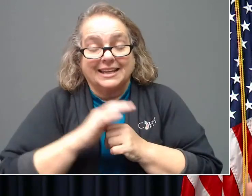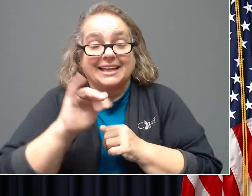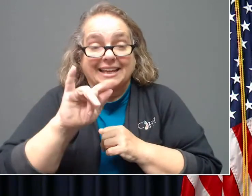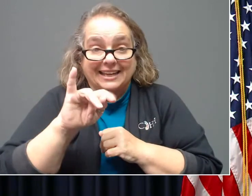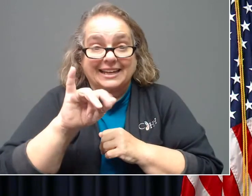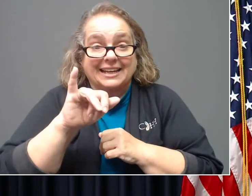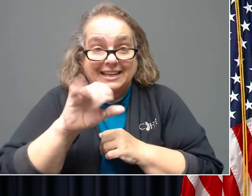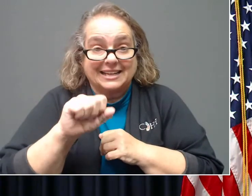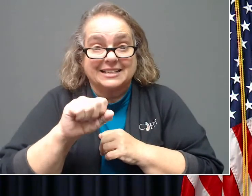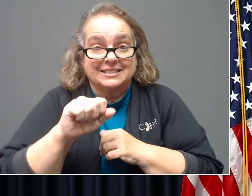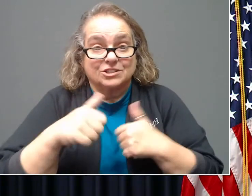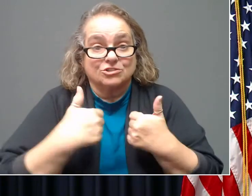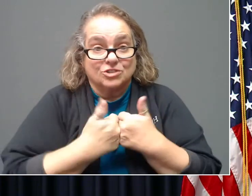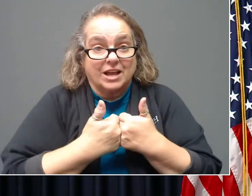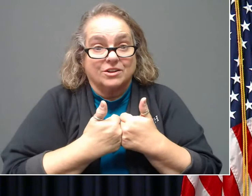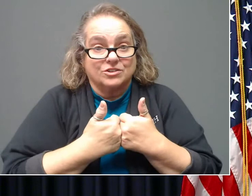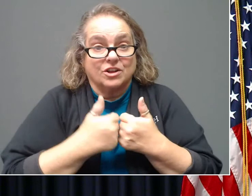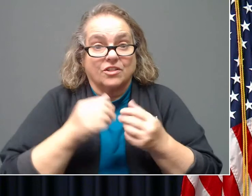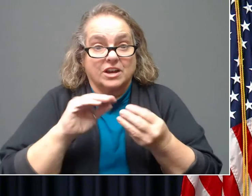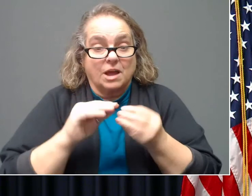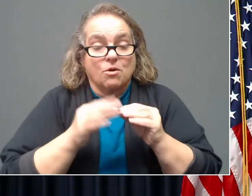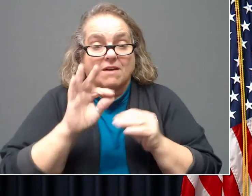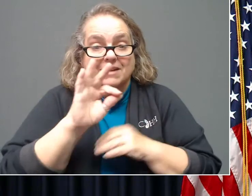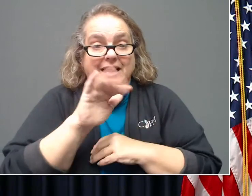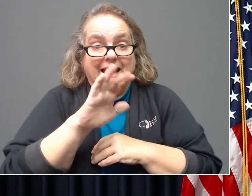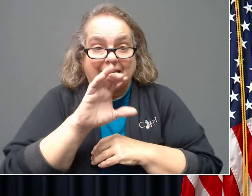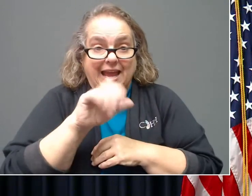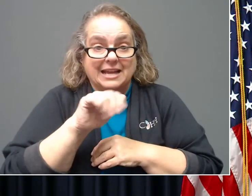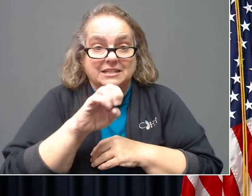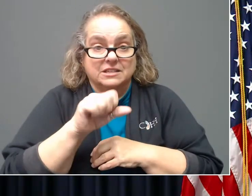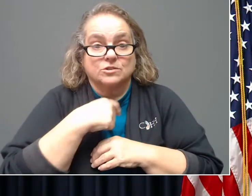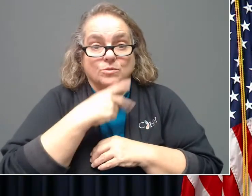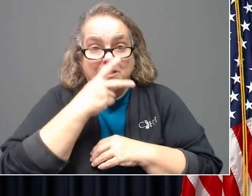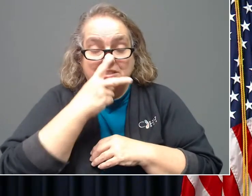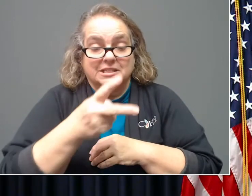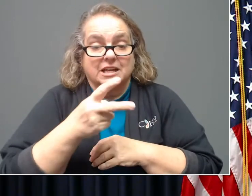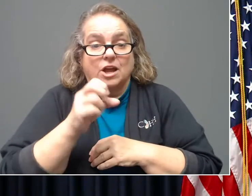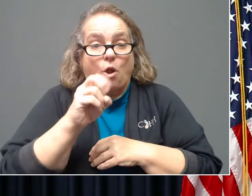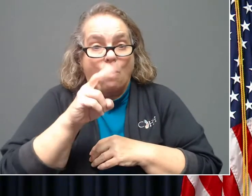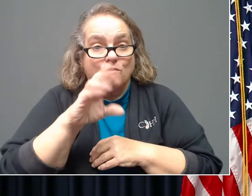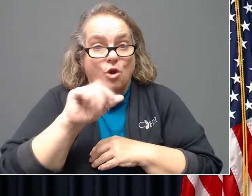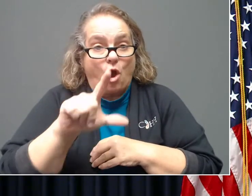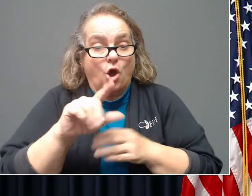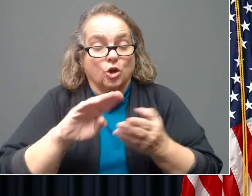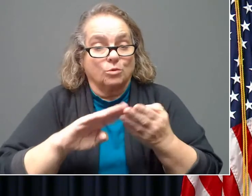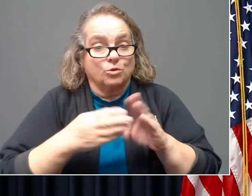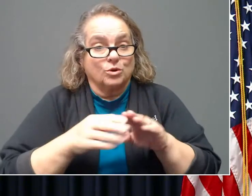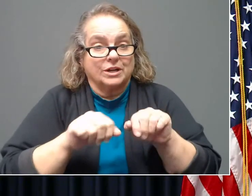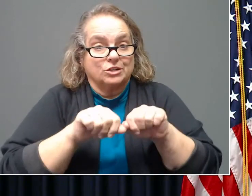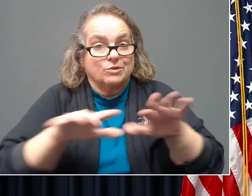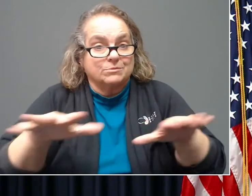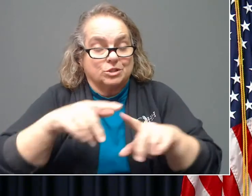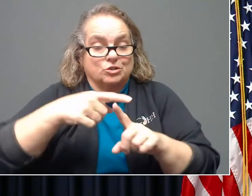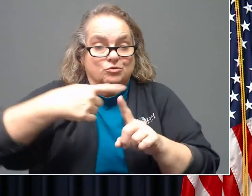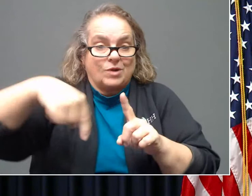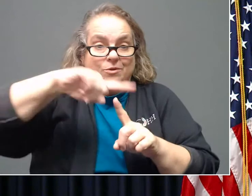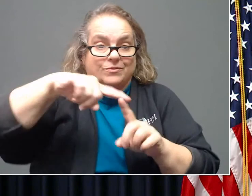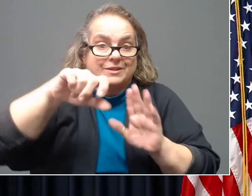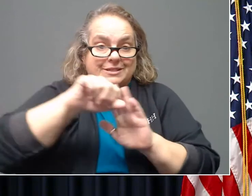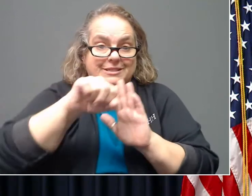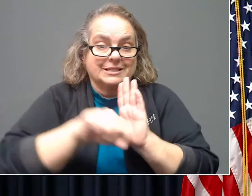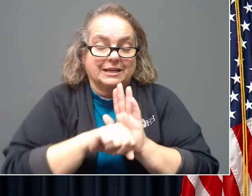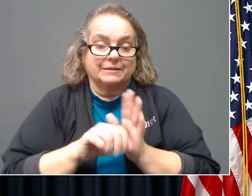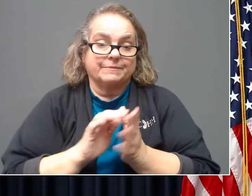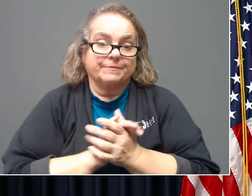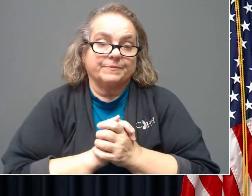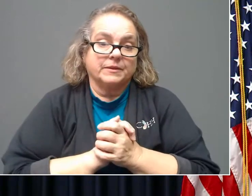though, the number of cases of what we are seeing in overall community transmission around the state. All right, Karen